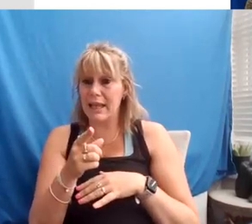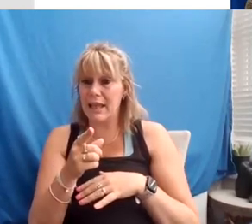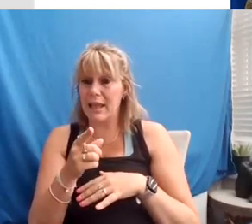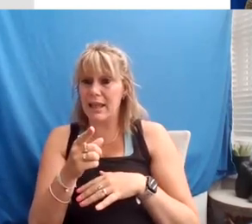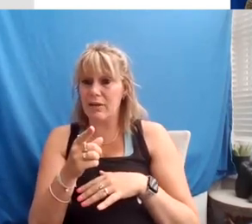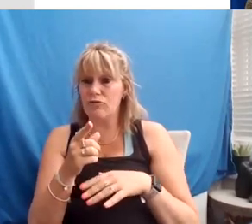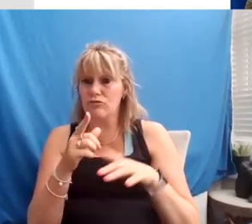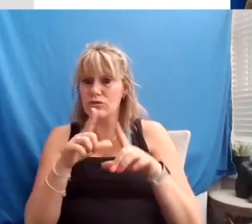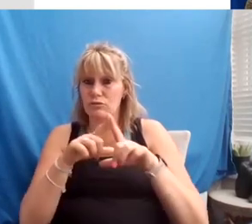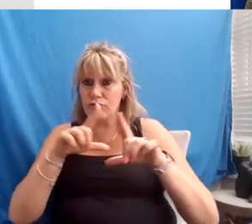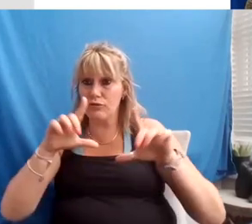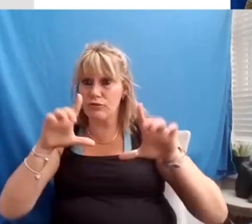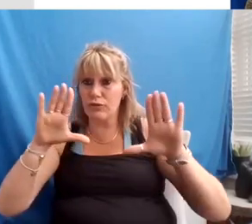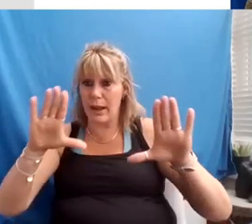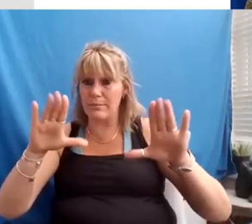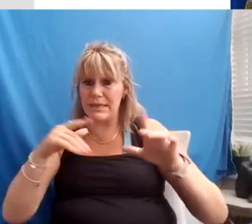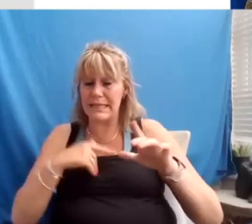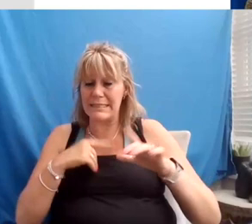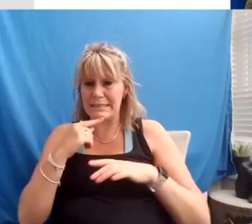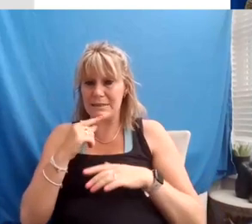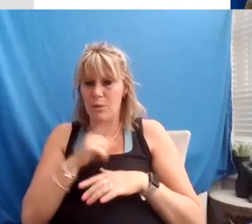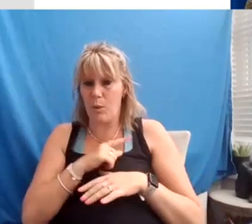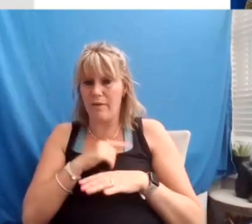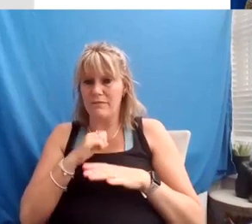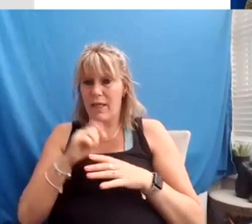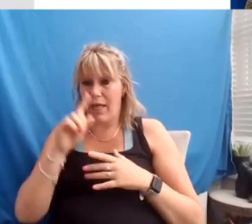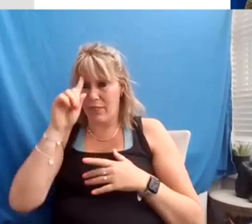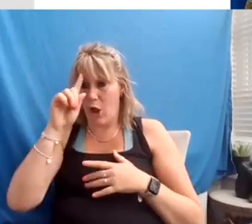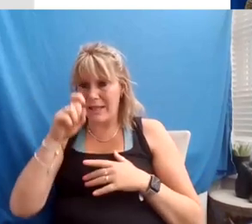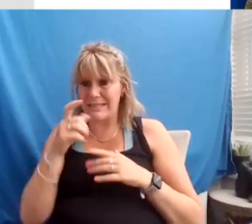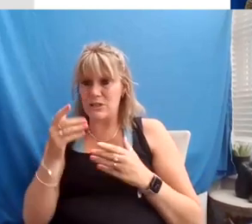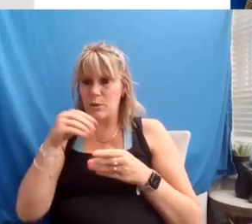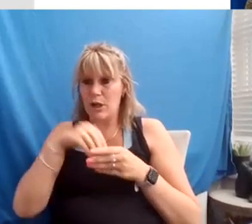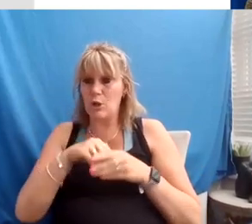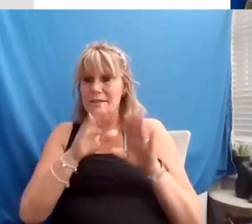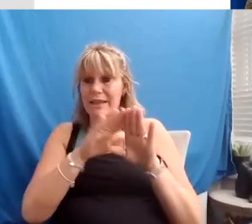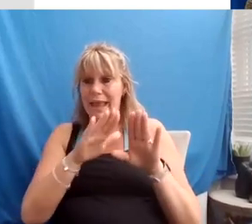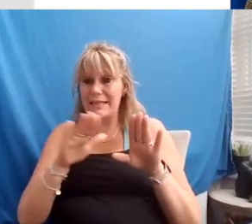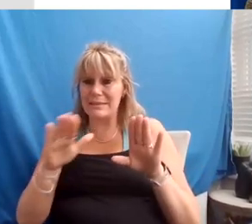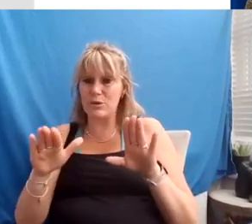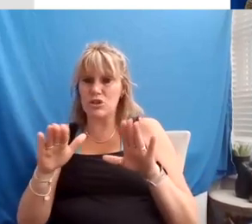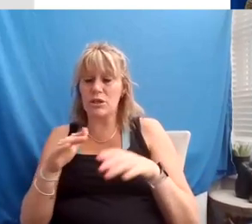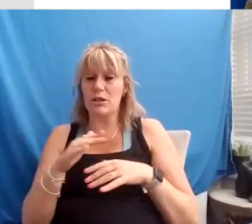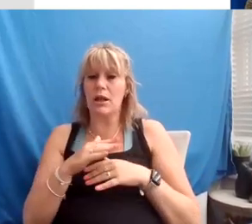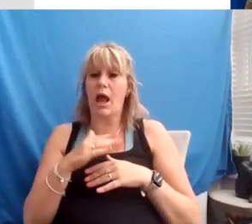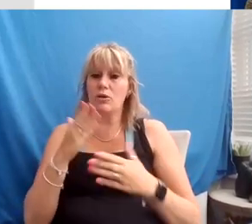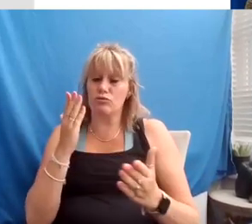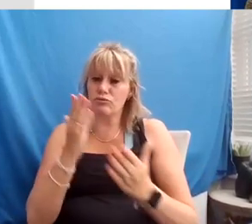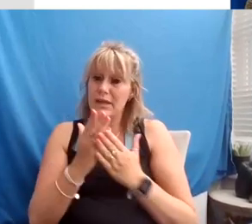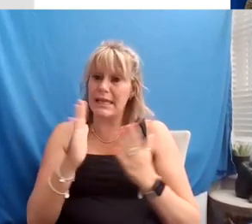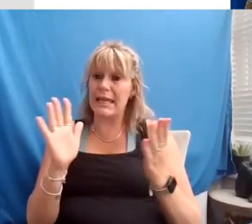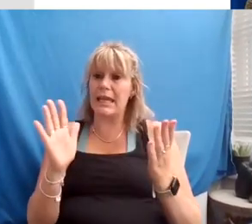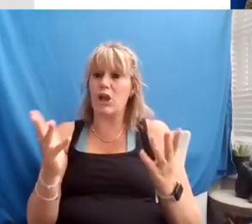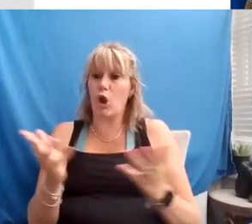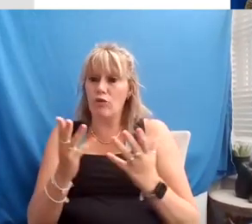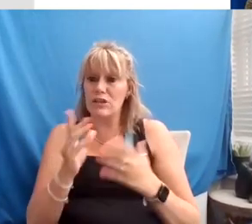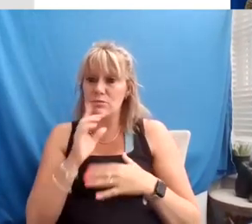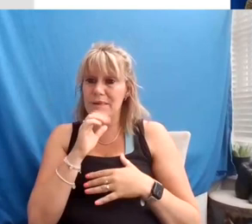believe. Yeah, that's why I had the idea to include it in the exhibition. Yeah, and I would really encourage people to, you